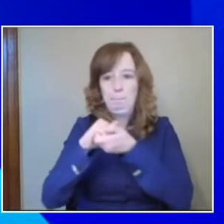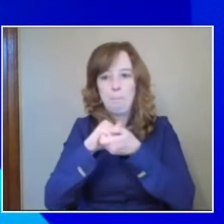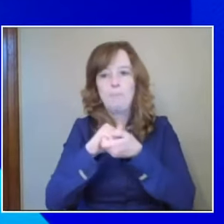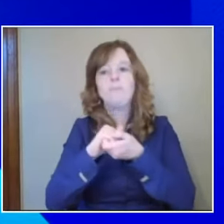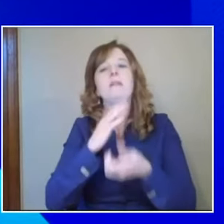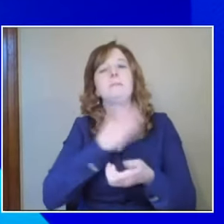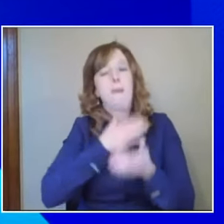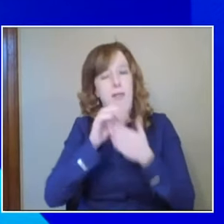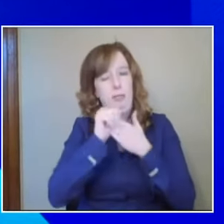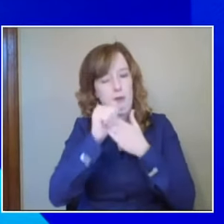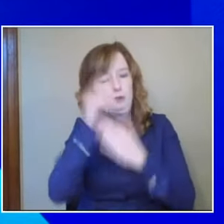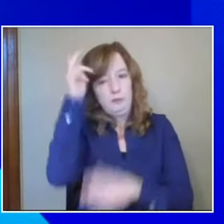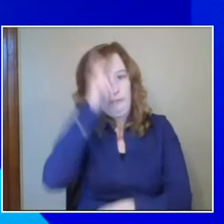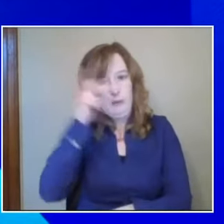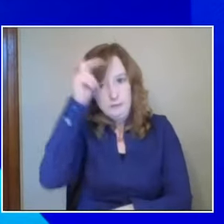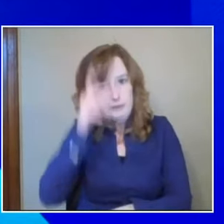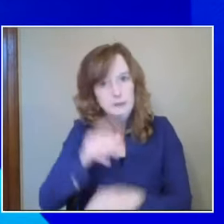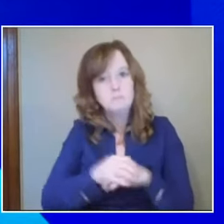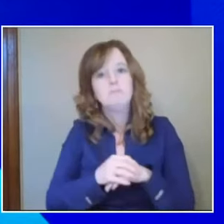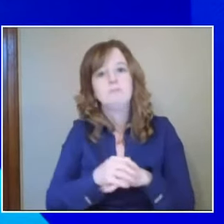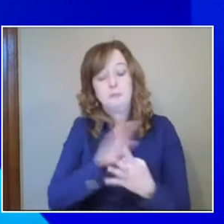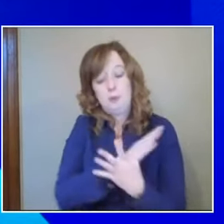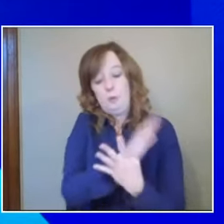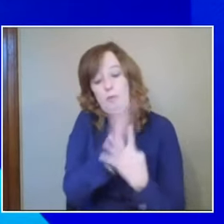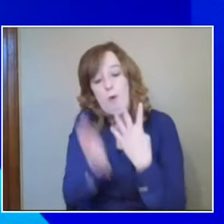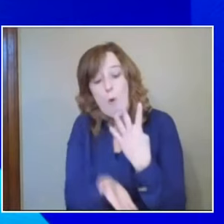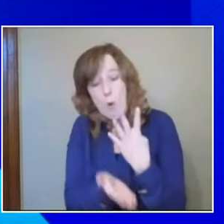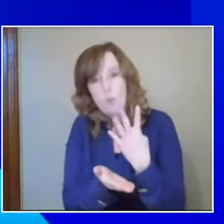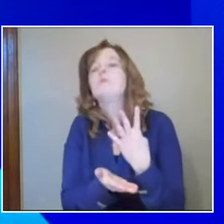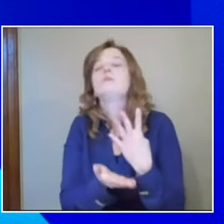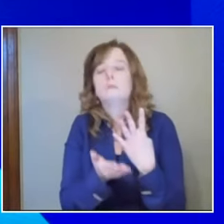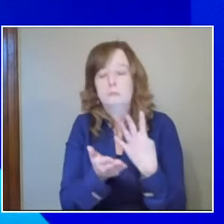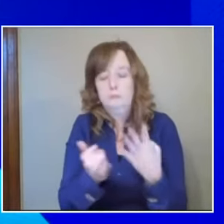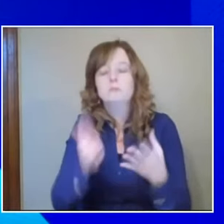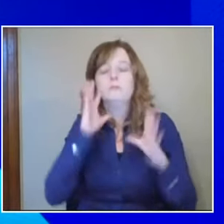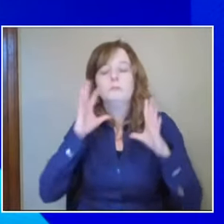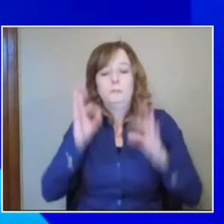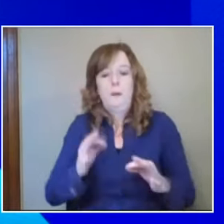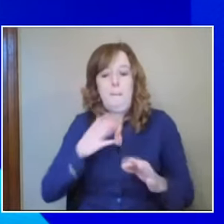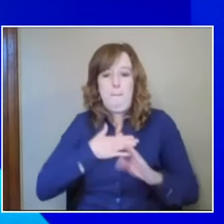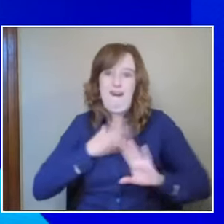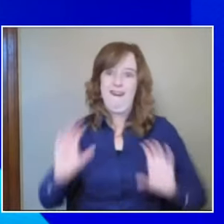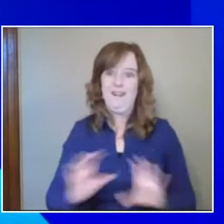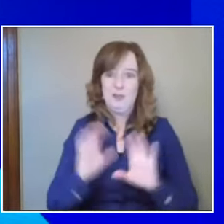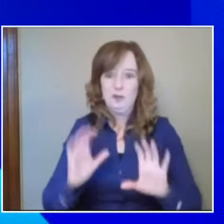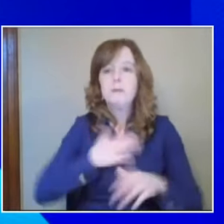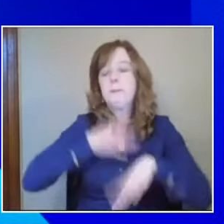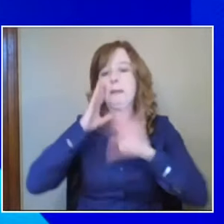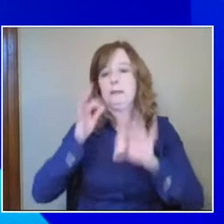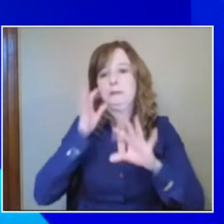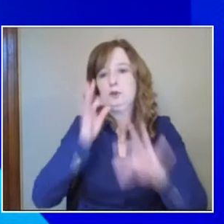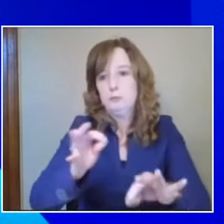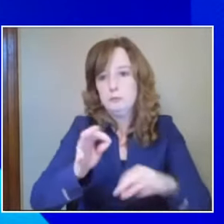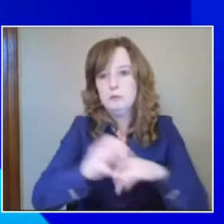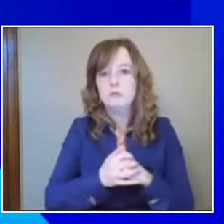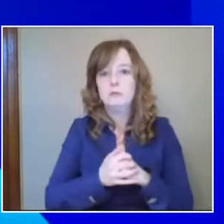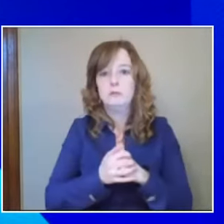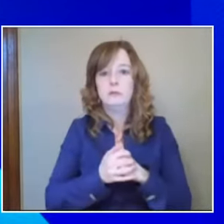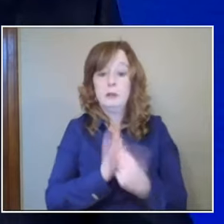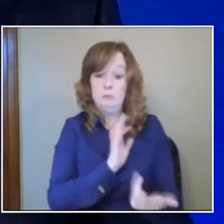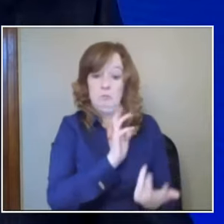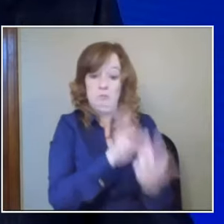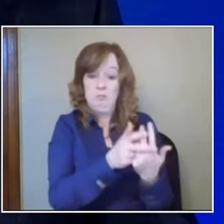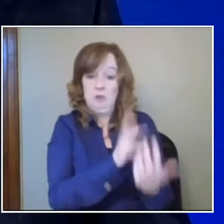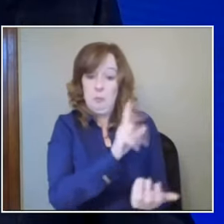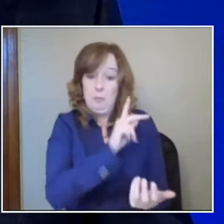form a model that guides my actions and my decisions. What's great is you can apply the four P's to both personal and to business